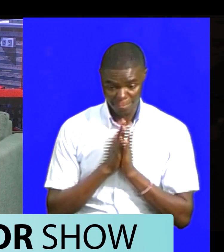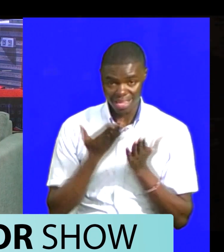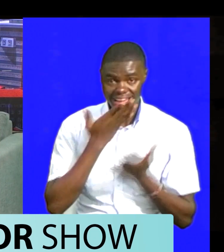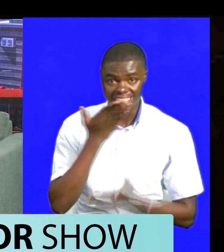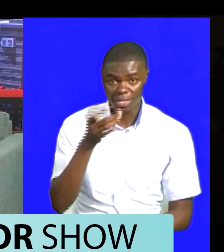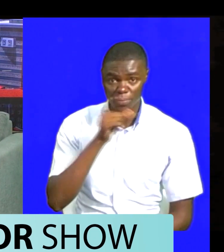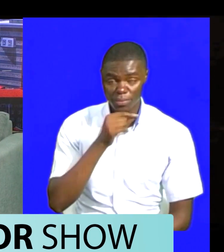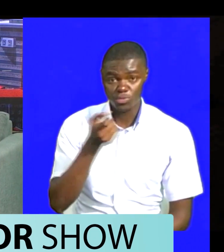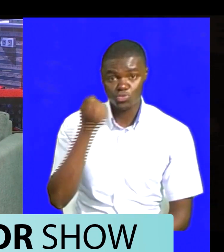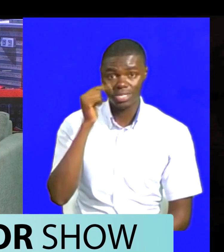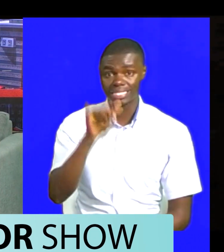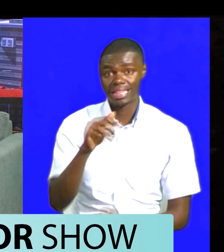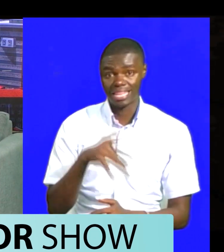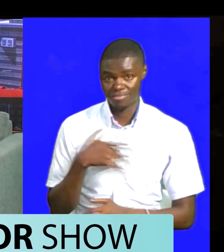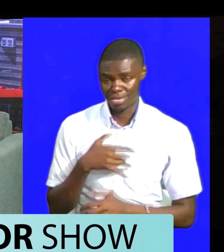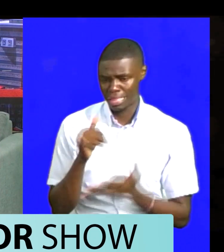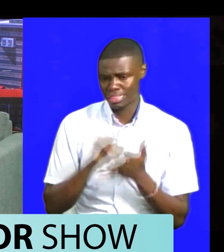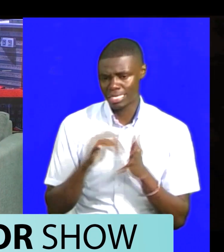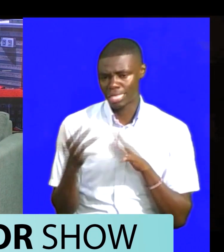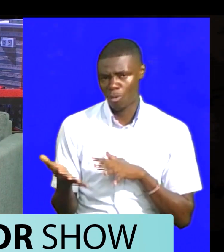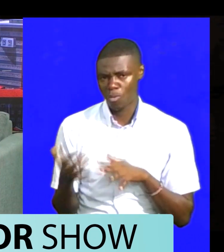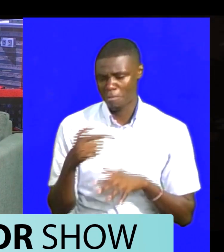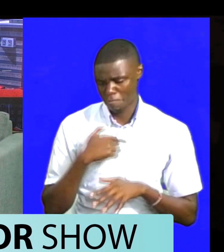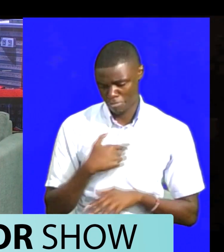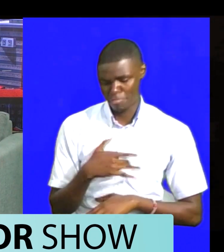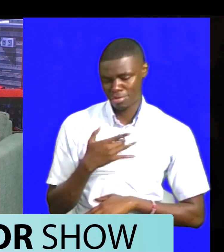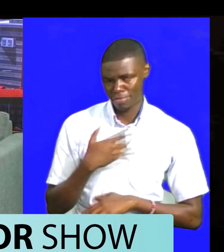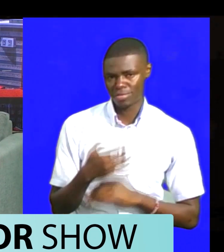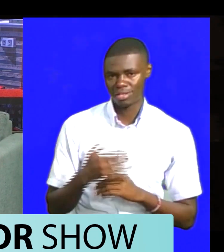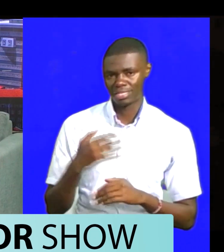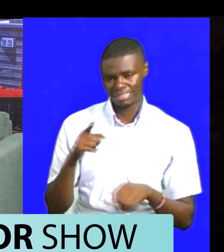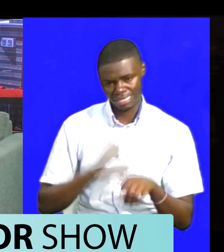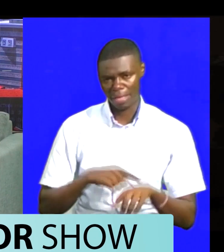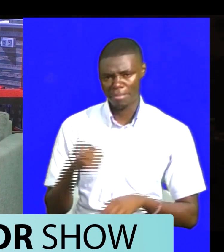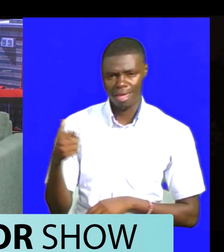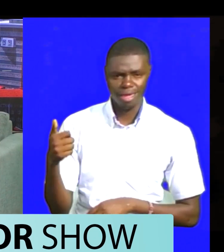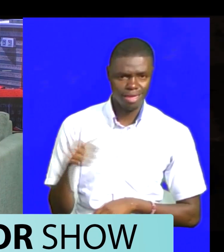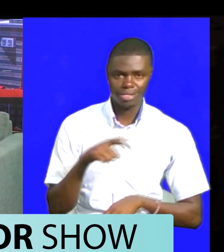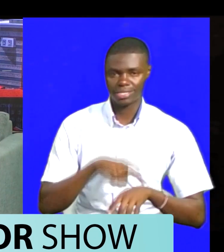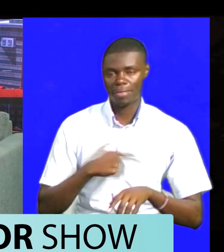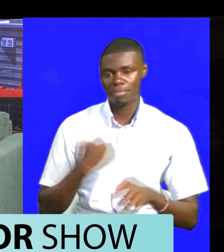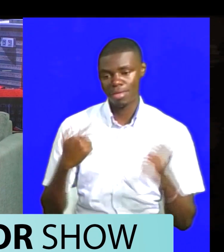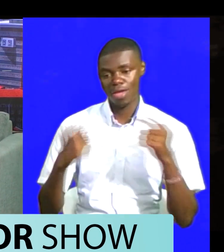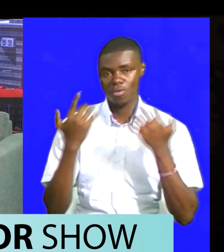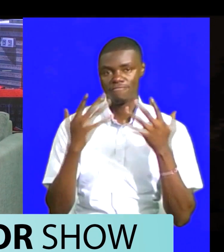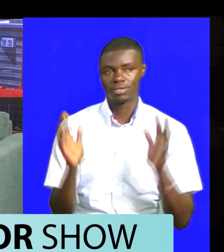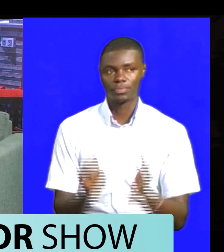you understand that feeling. That's how I usually feel when I win any title.